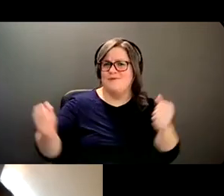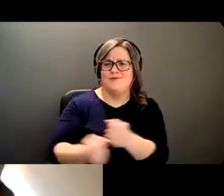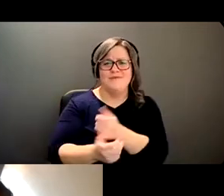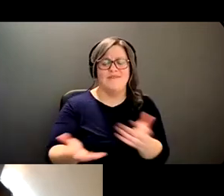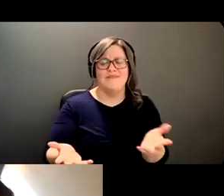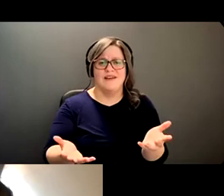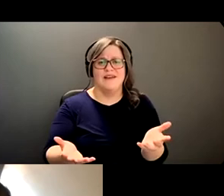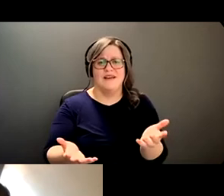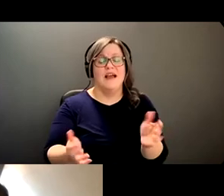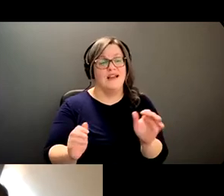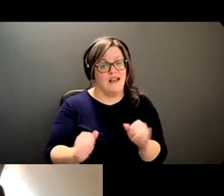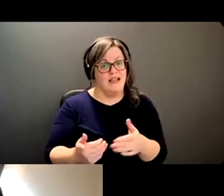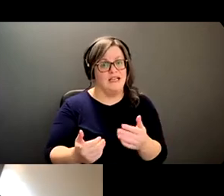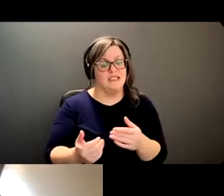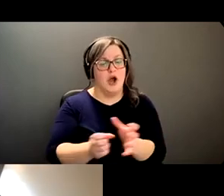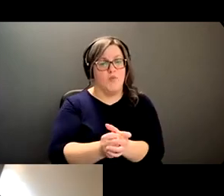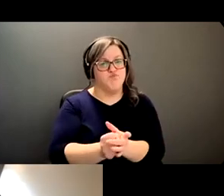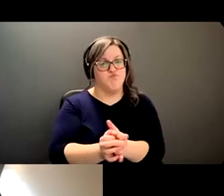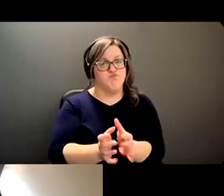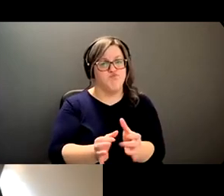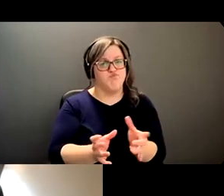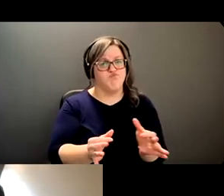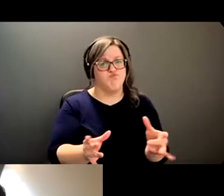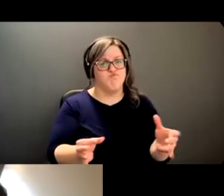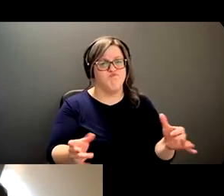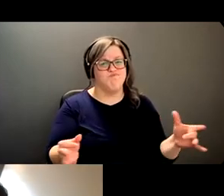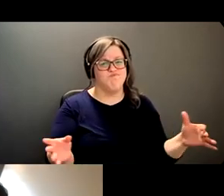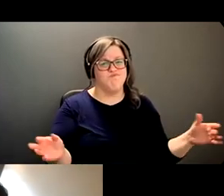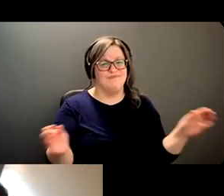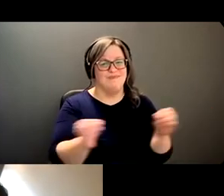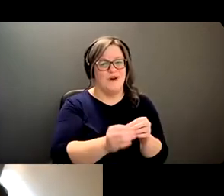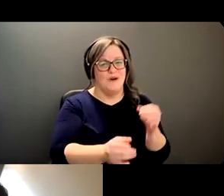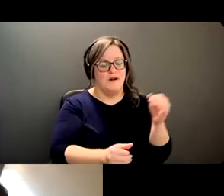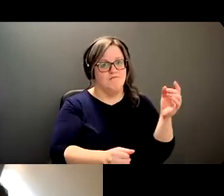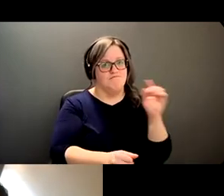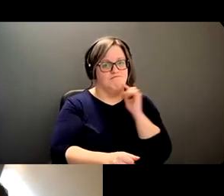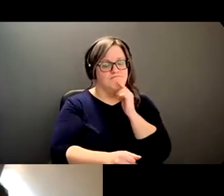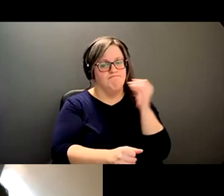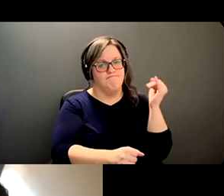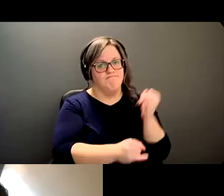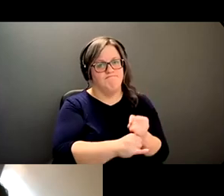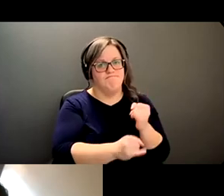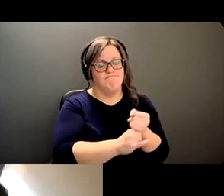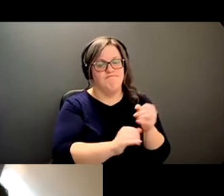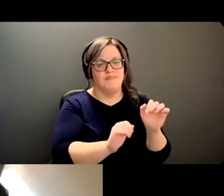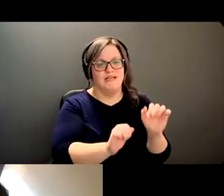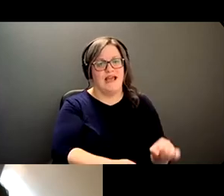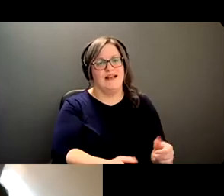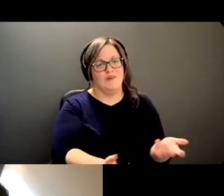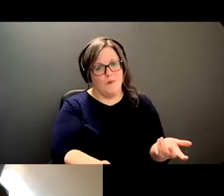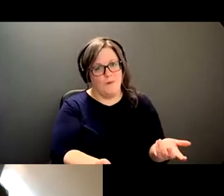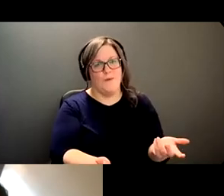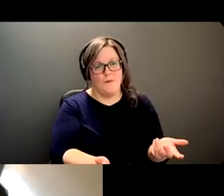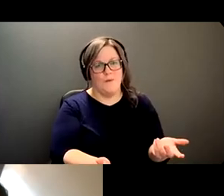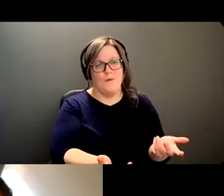easily become a big snowball. Hmm. Yeah, and then yeah, just